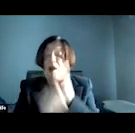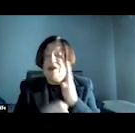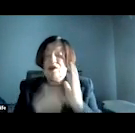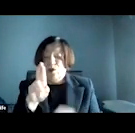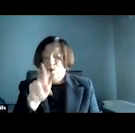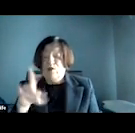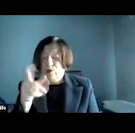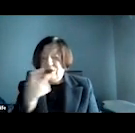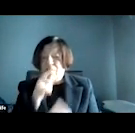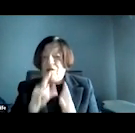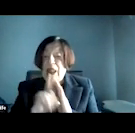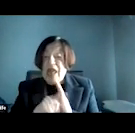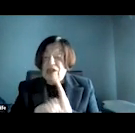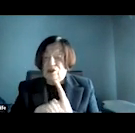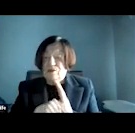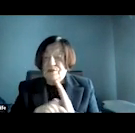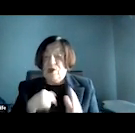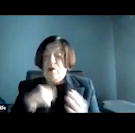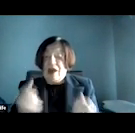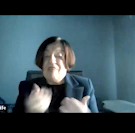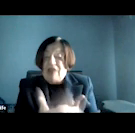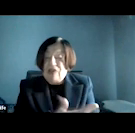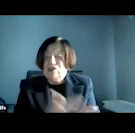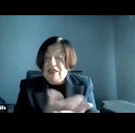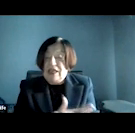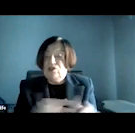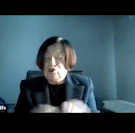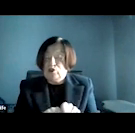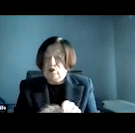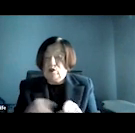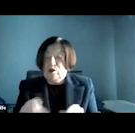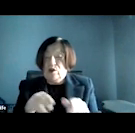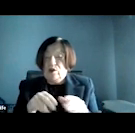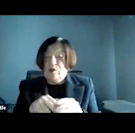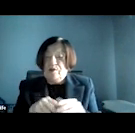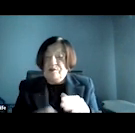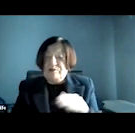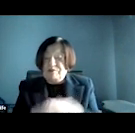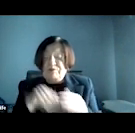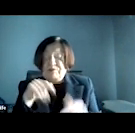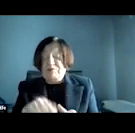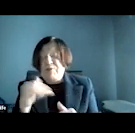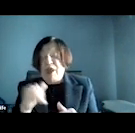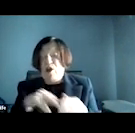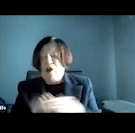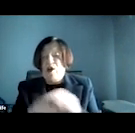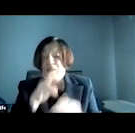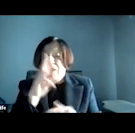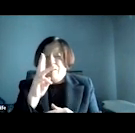will talk about later. We have legislation as well under minimum that may be under Part